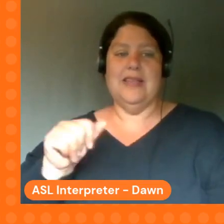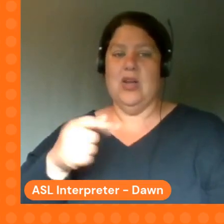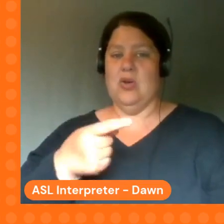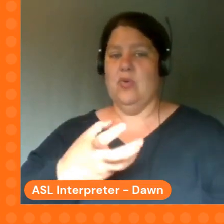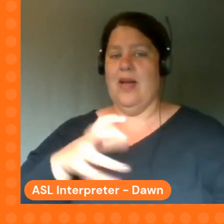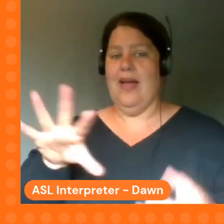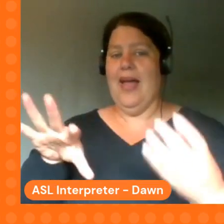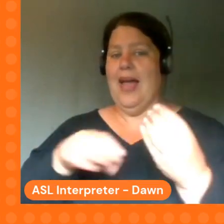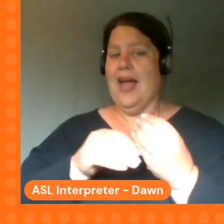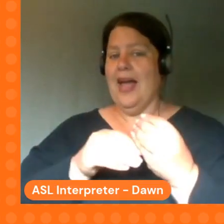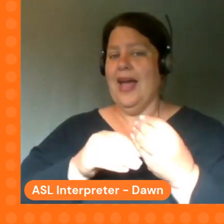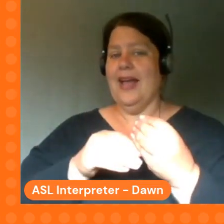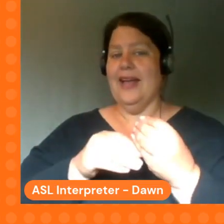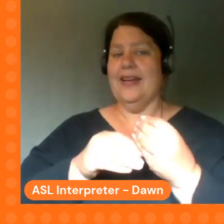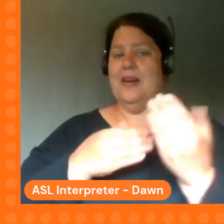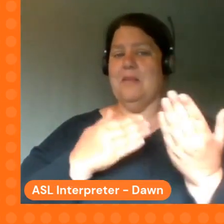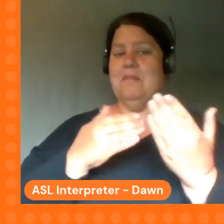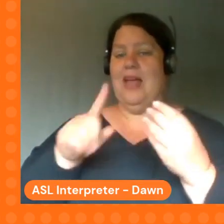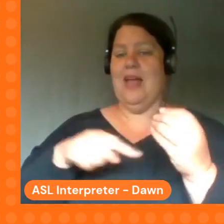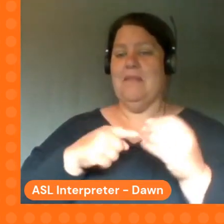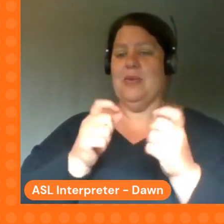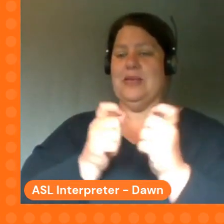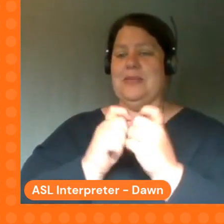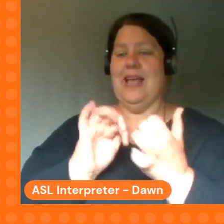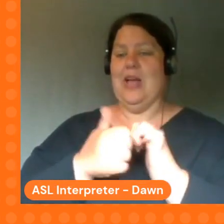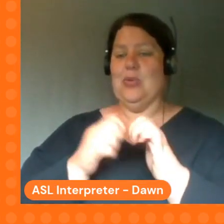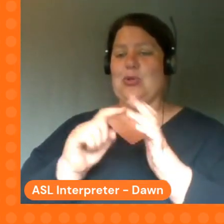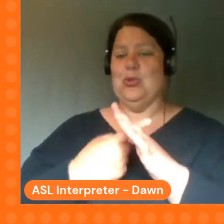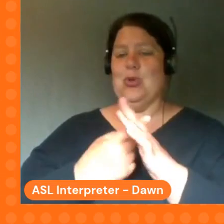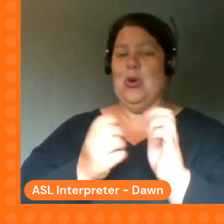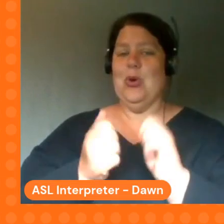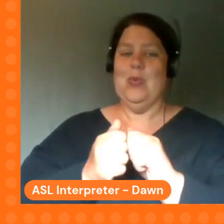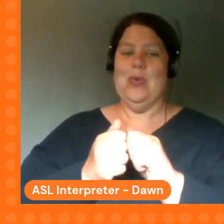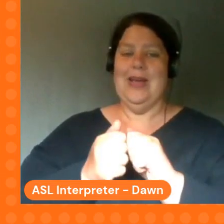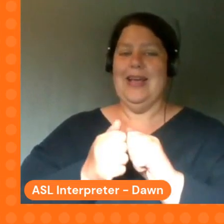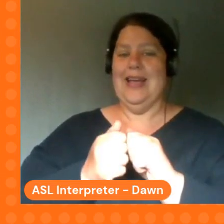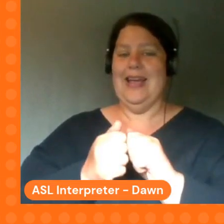maybe specifically about getting started with any generative AI things? That's